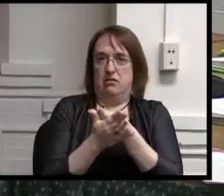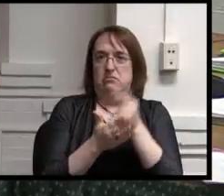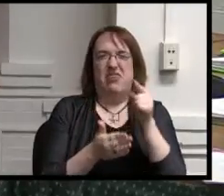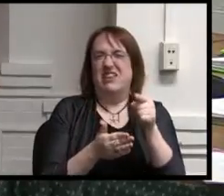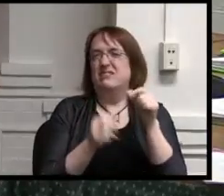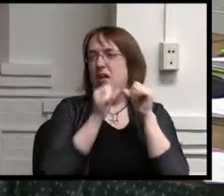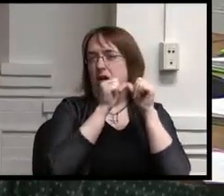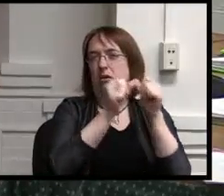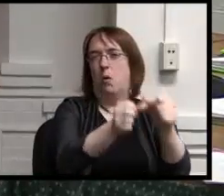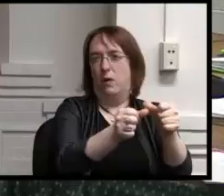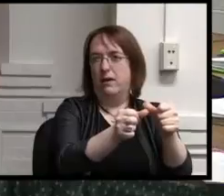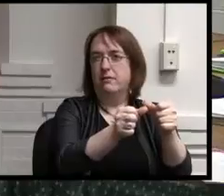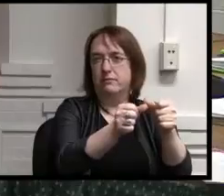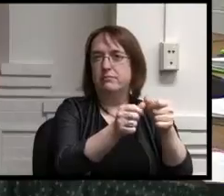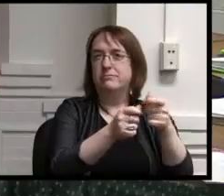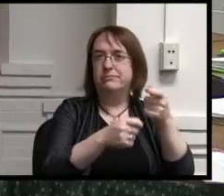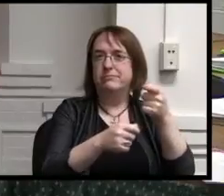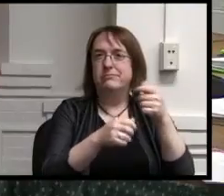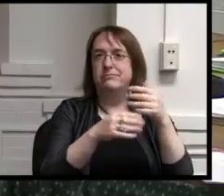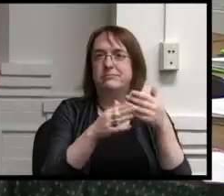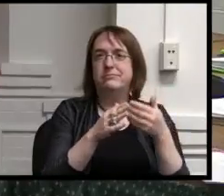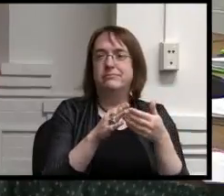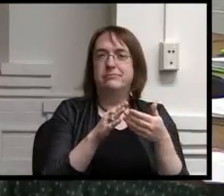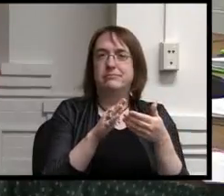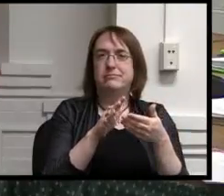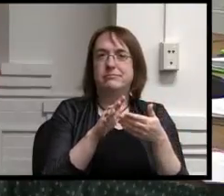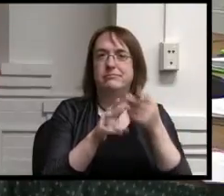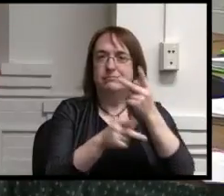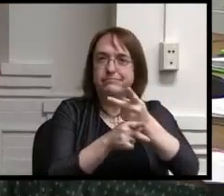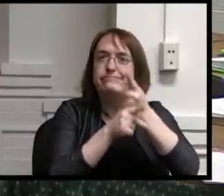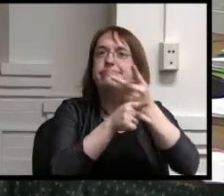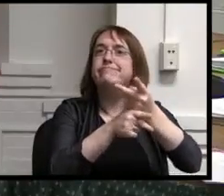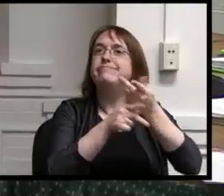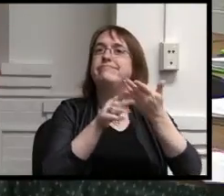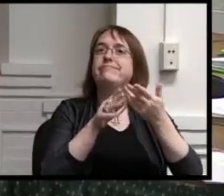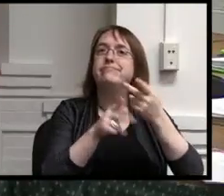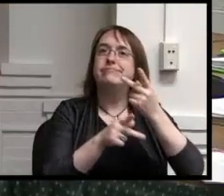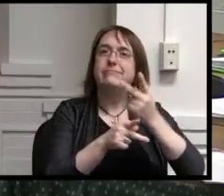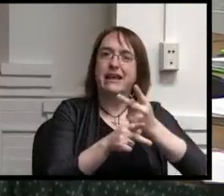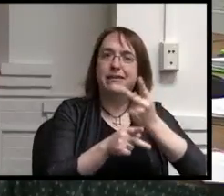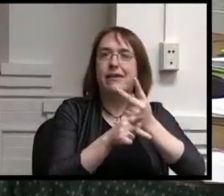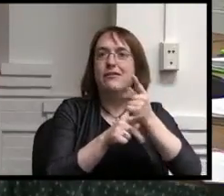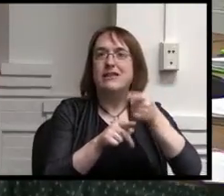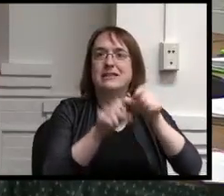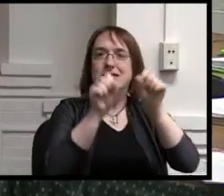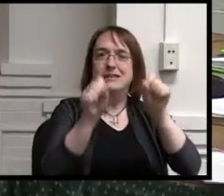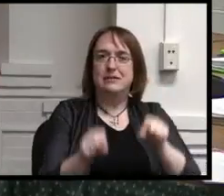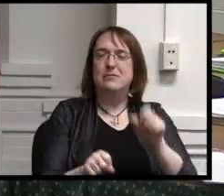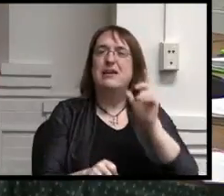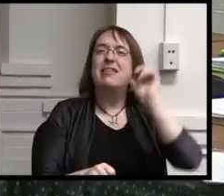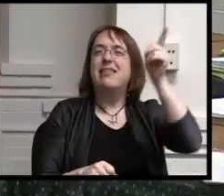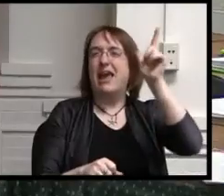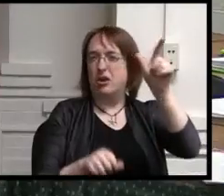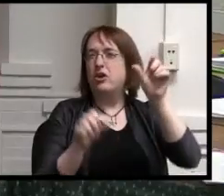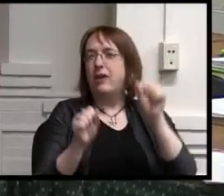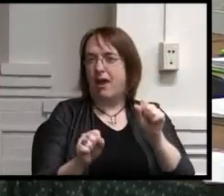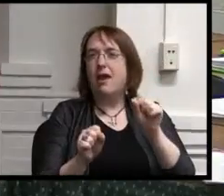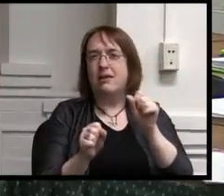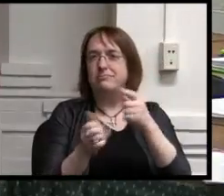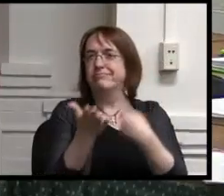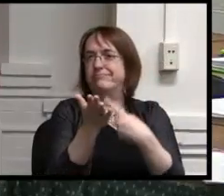ongoing maintenance of the system, and it's something that we can talk about in future meetings as to what we can afford in an annual